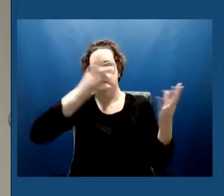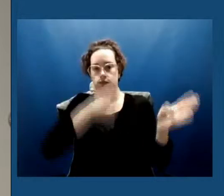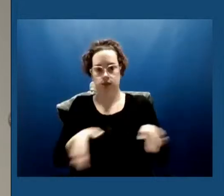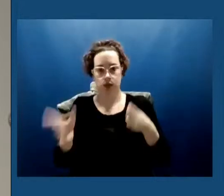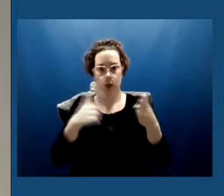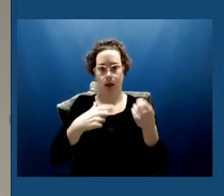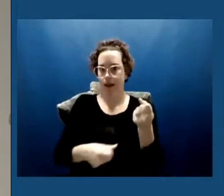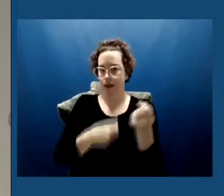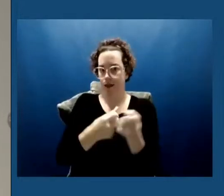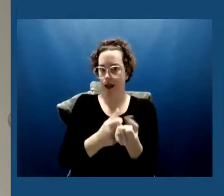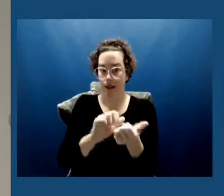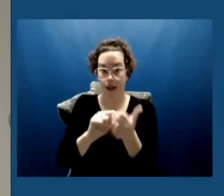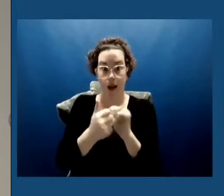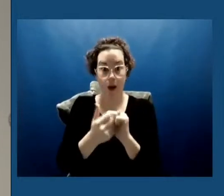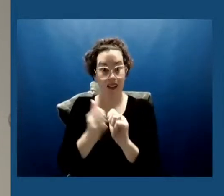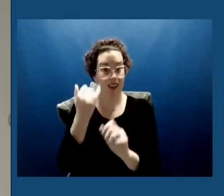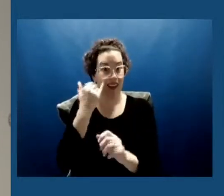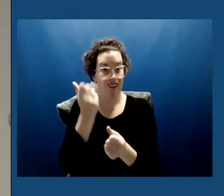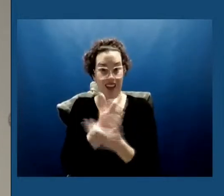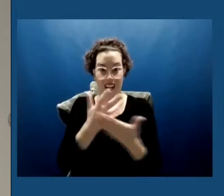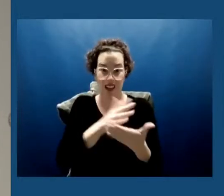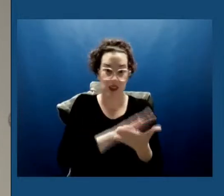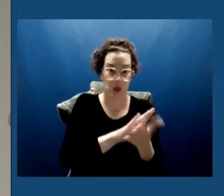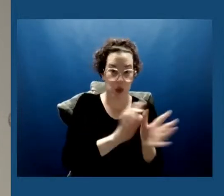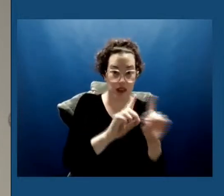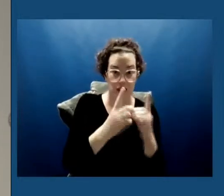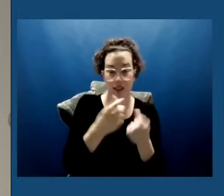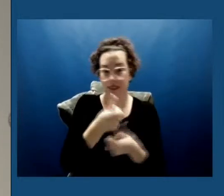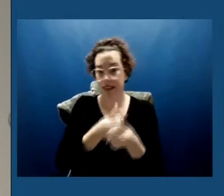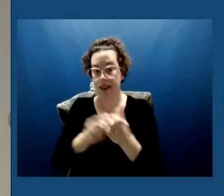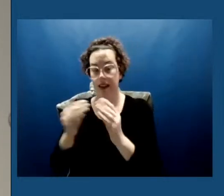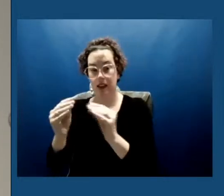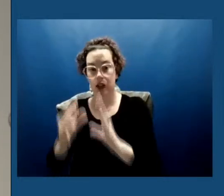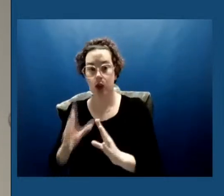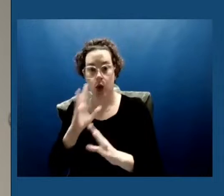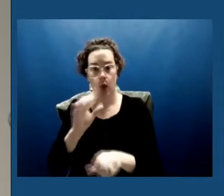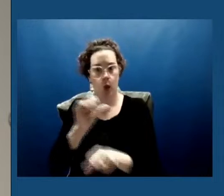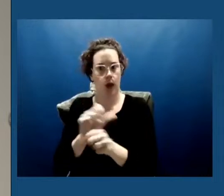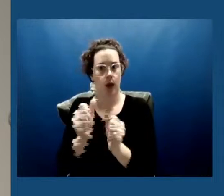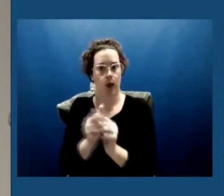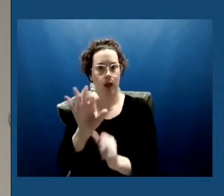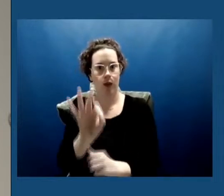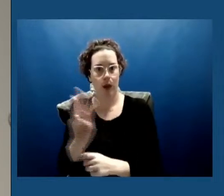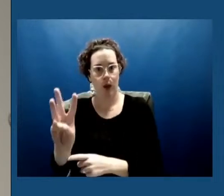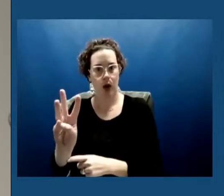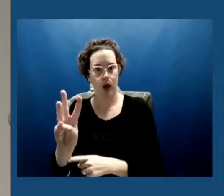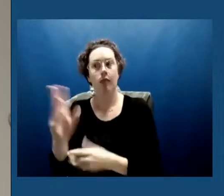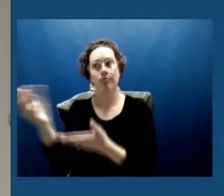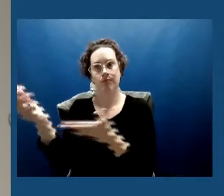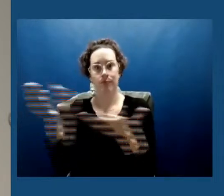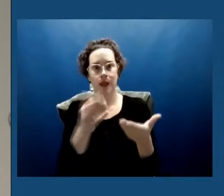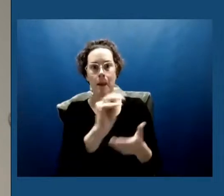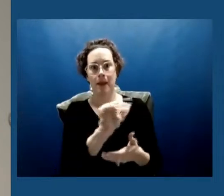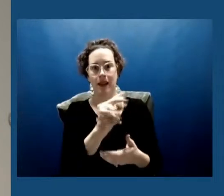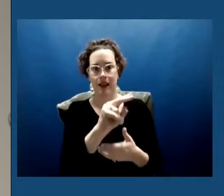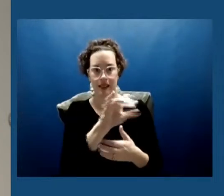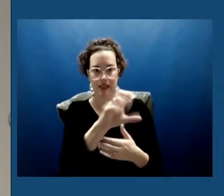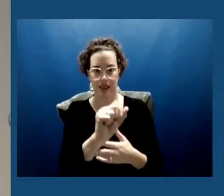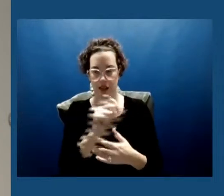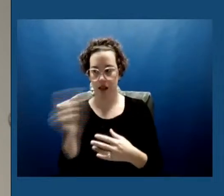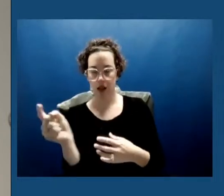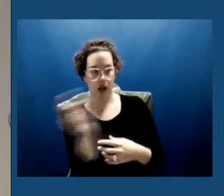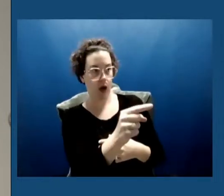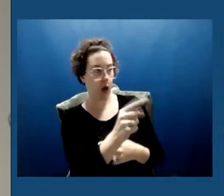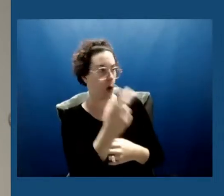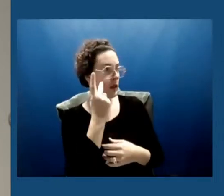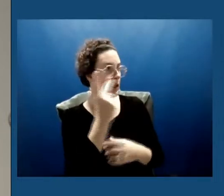advocate, if there's any school district, any teacher out there that's going to be working with the framework, bring them to Manassas. Let them see the concept of what we're talking